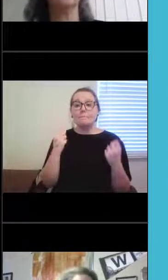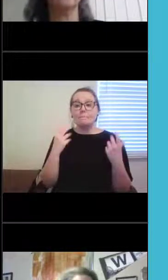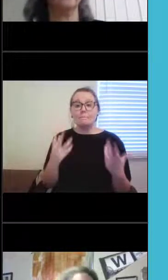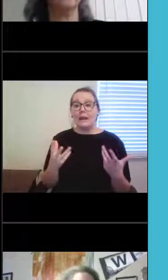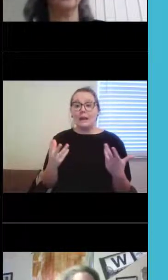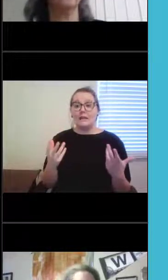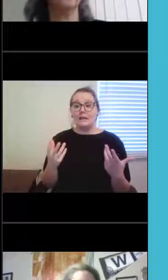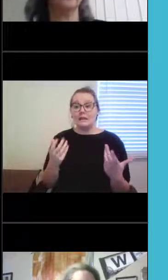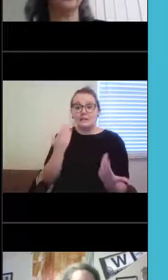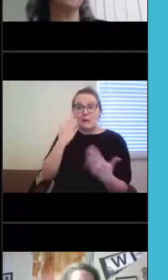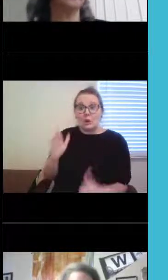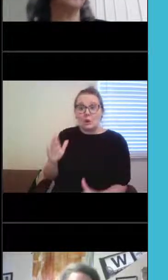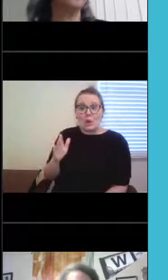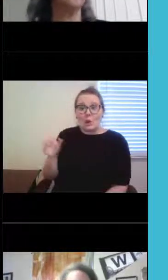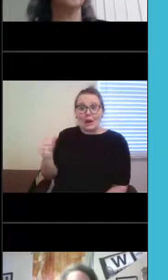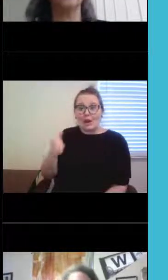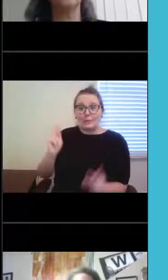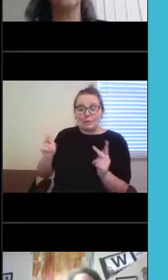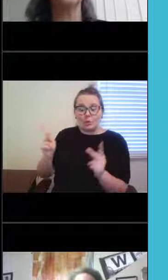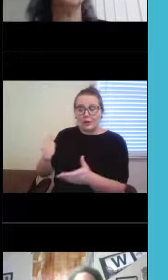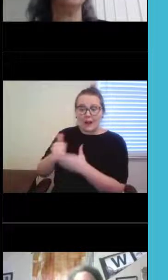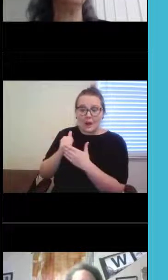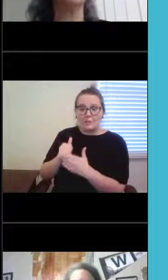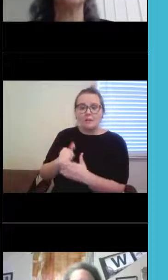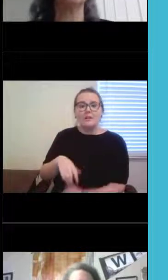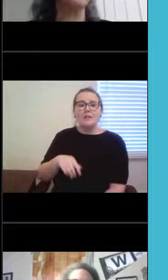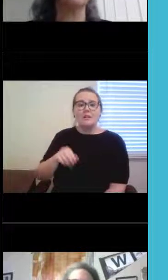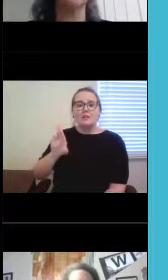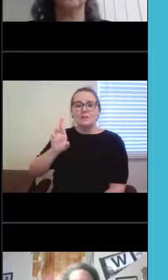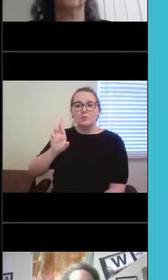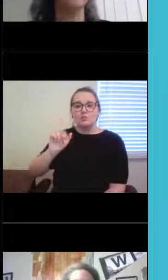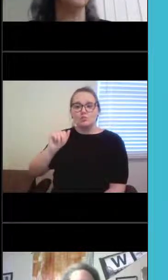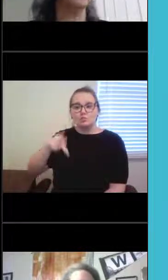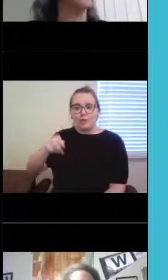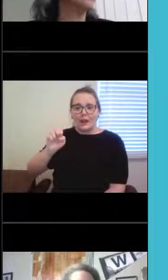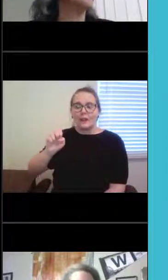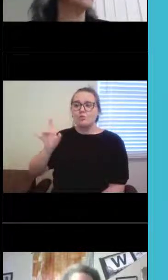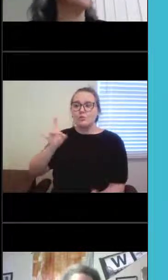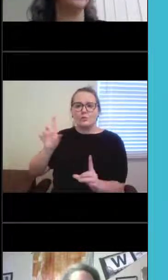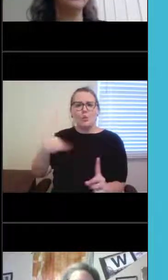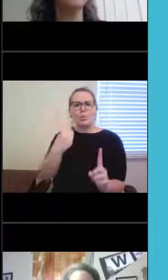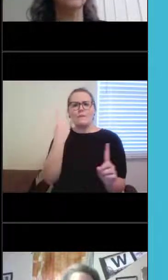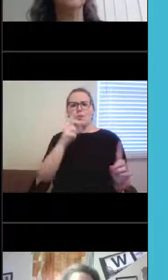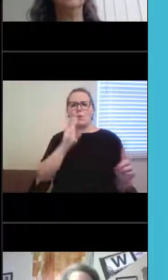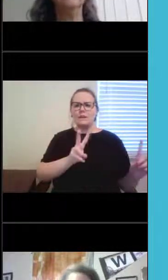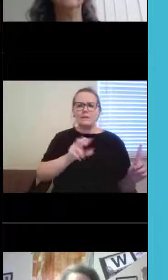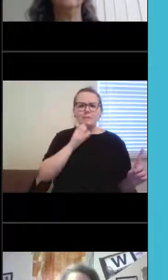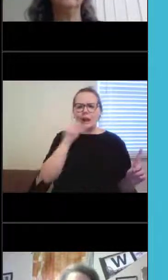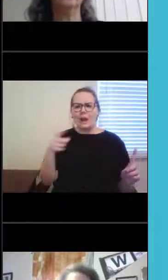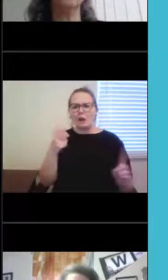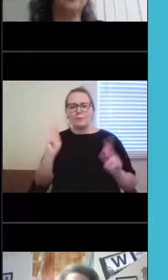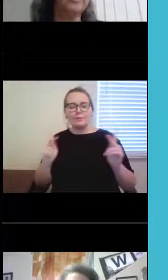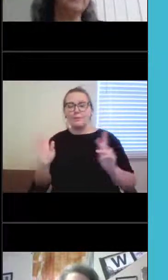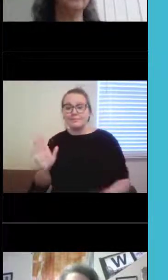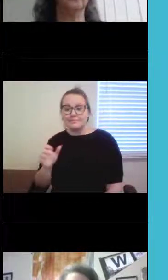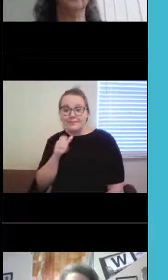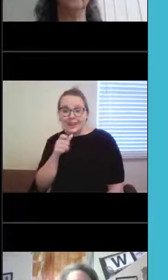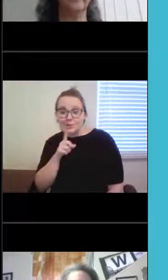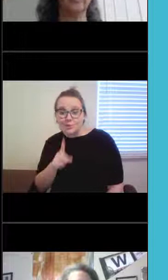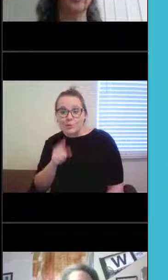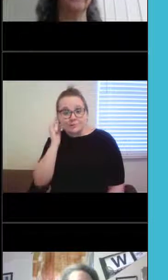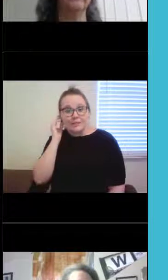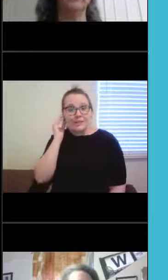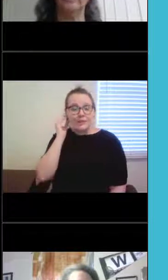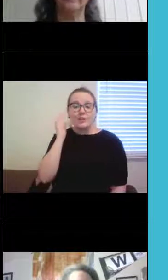could actually assist them. For example, right, we hear about rape crisis. We know, oh, well, rape crisis is for the rape victim. It's not for anybody else. In fact, there may be